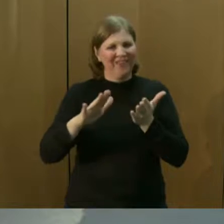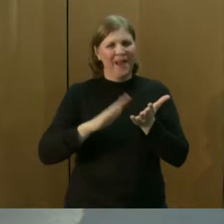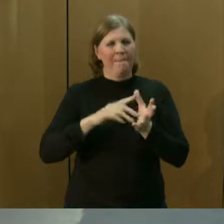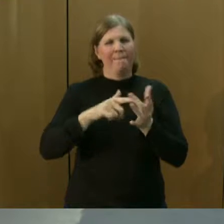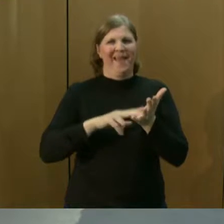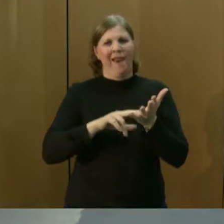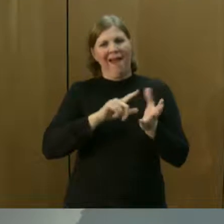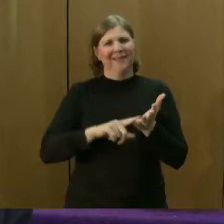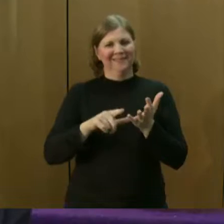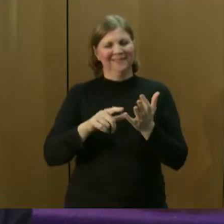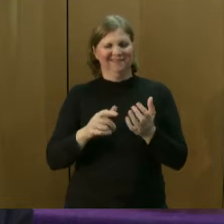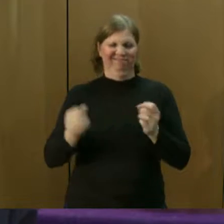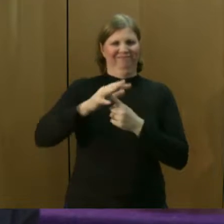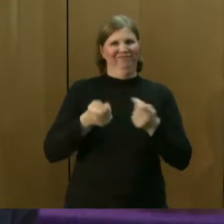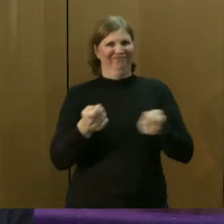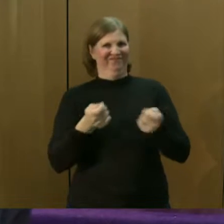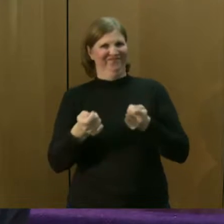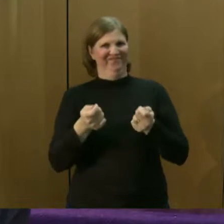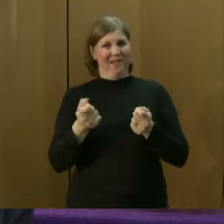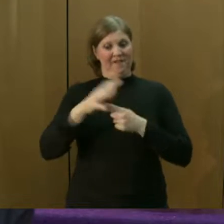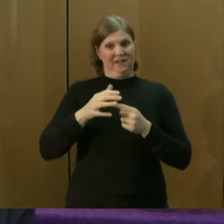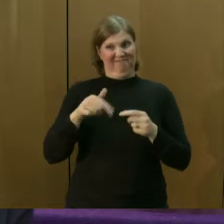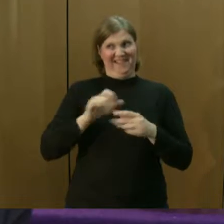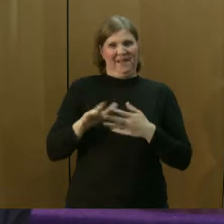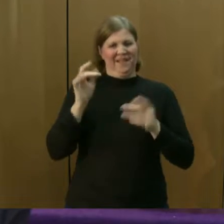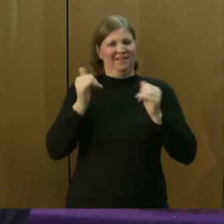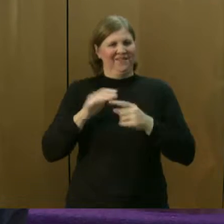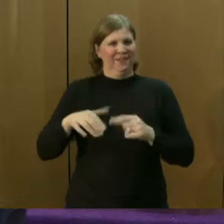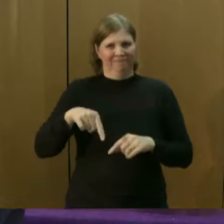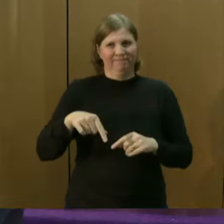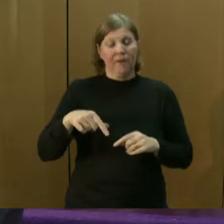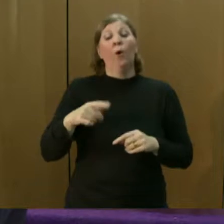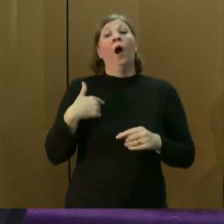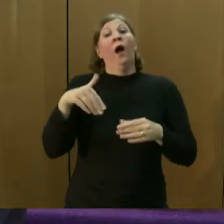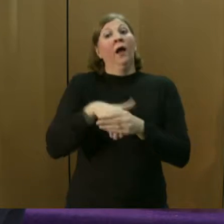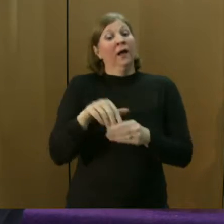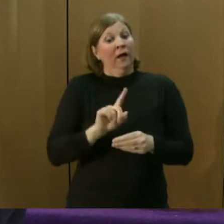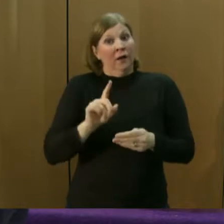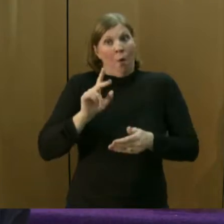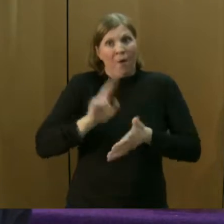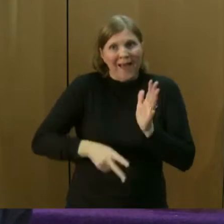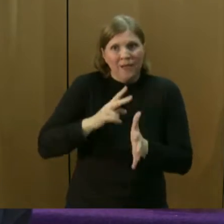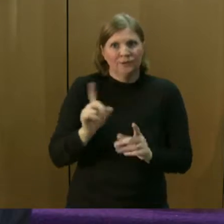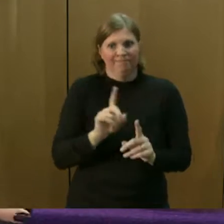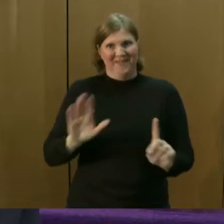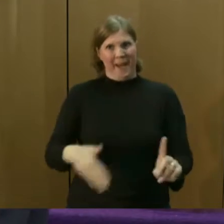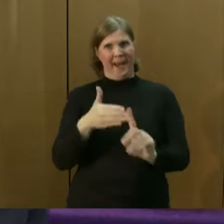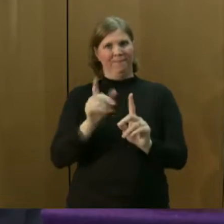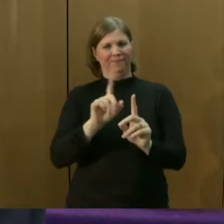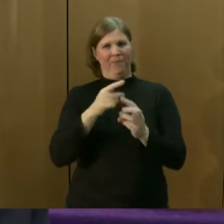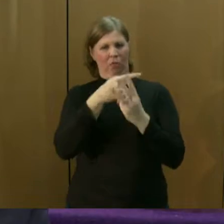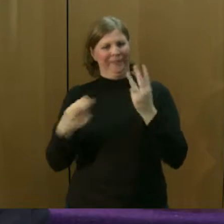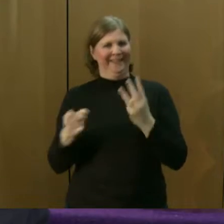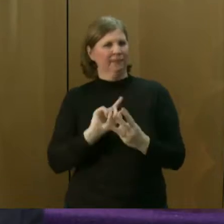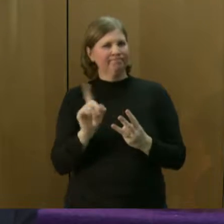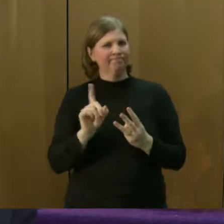Society. So the Fringe Society is the organisation that exists to do three things. Firstly, and very much